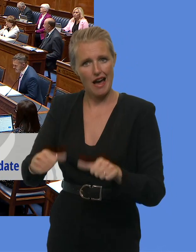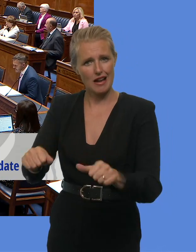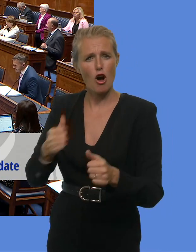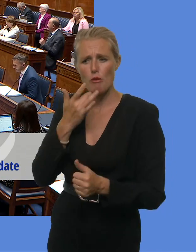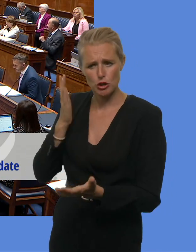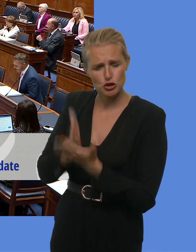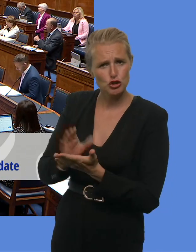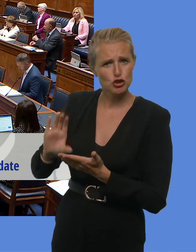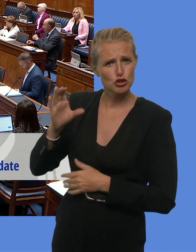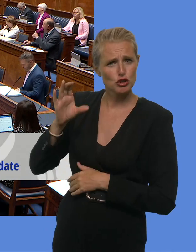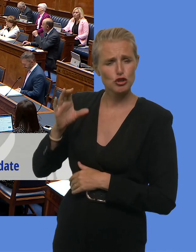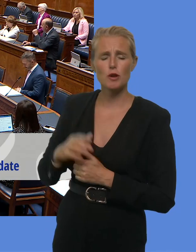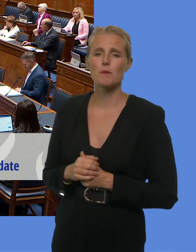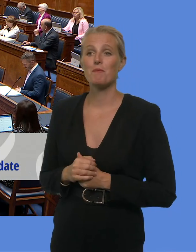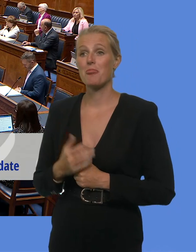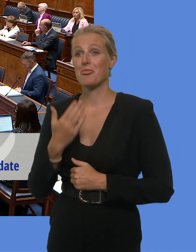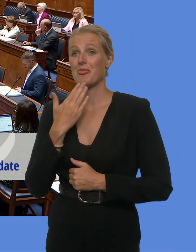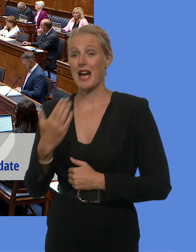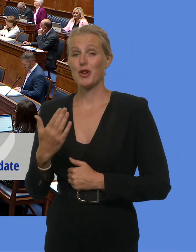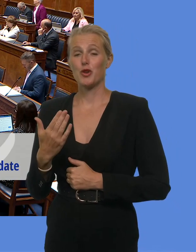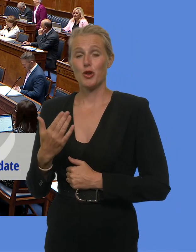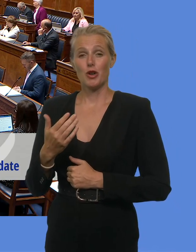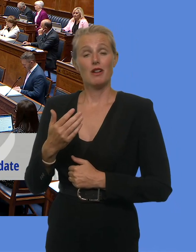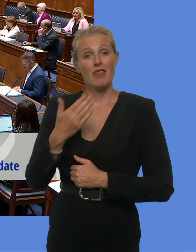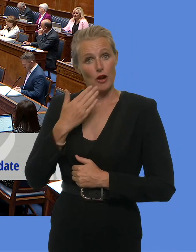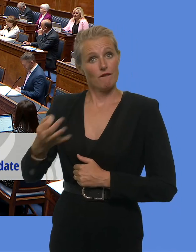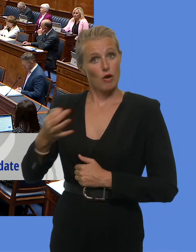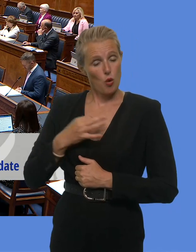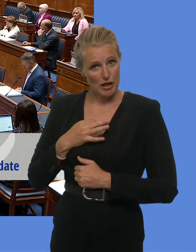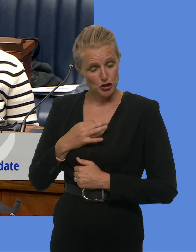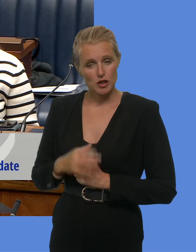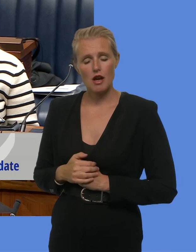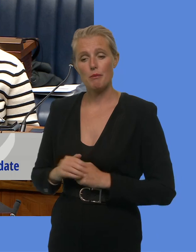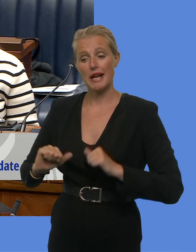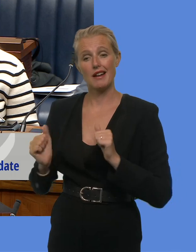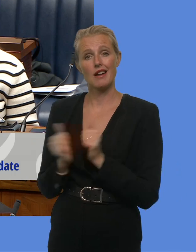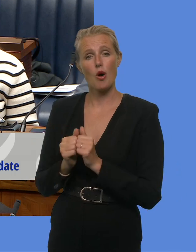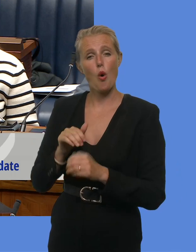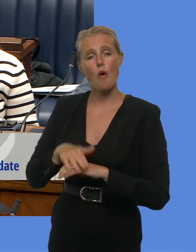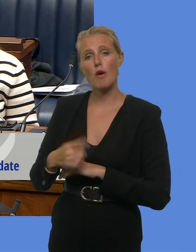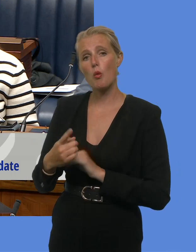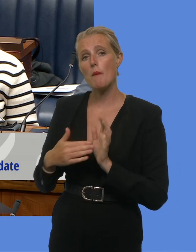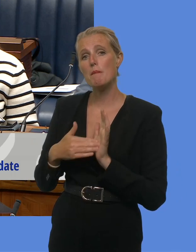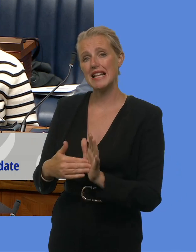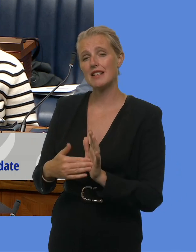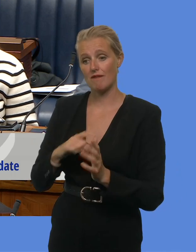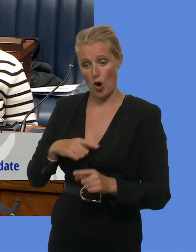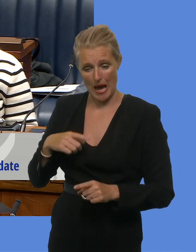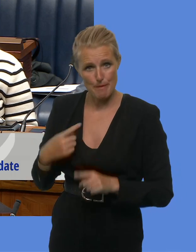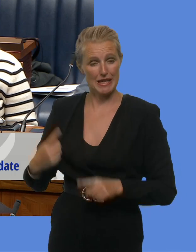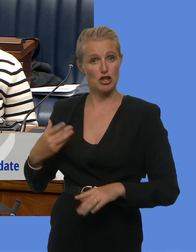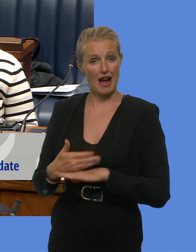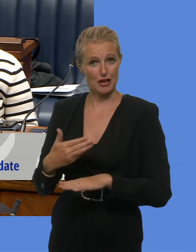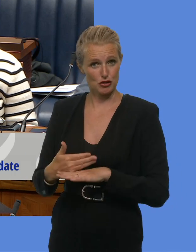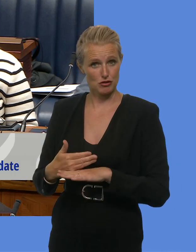Minister. Thank you, Mr. Speaker. I thank the member for his question. We were able to secure over £1 million to go towards immediate actions.